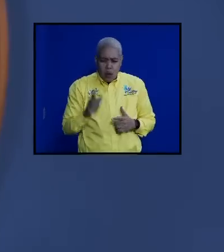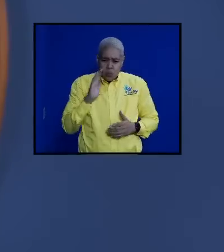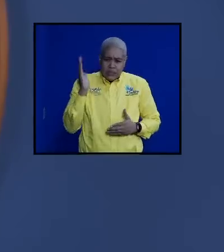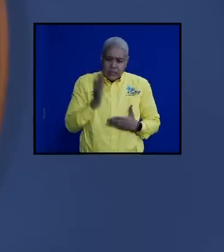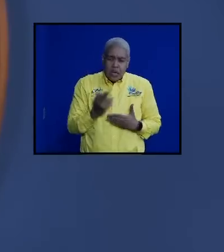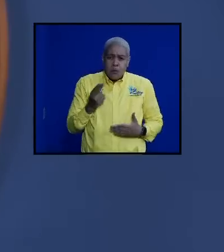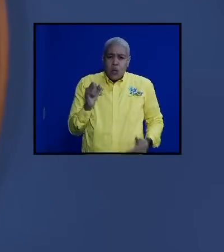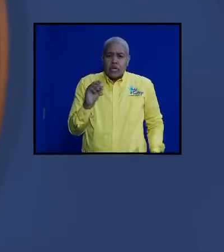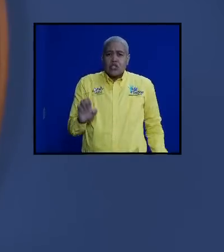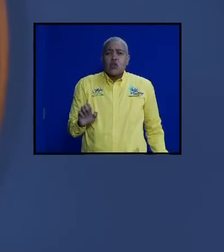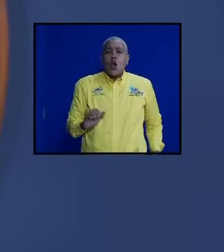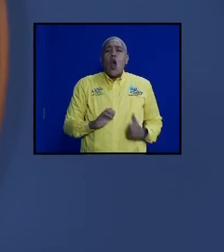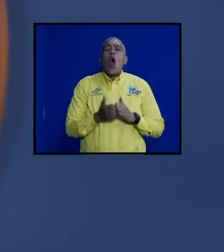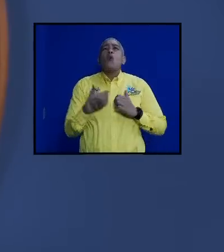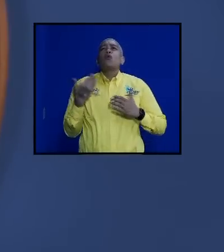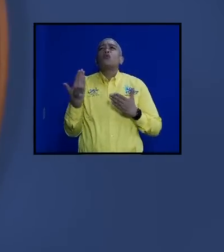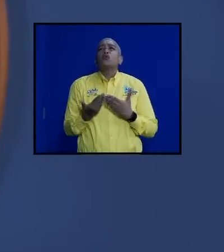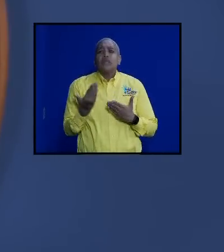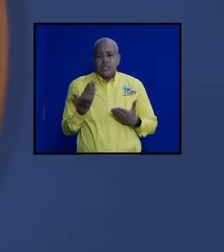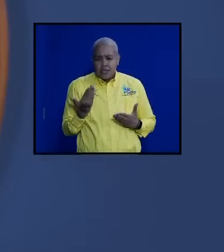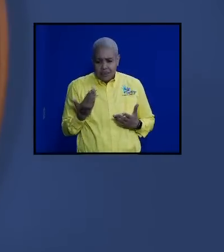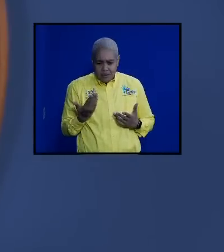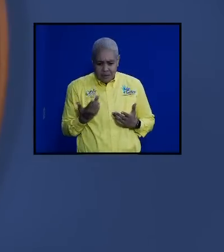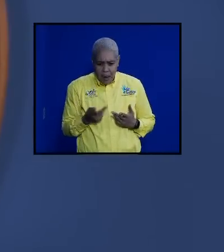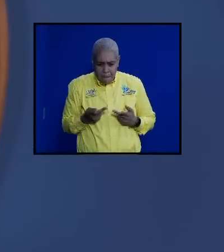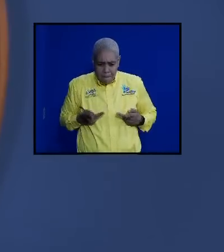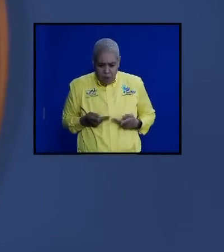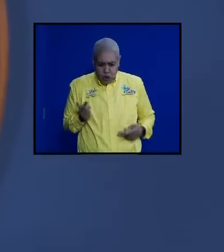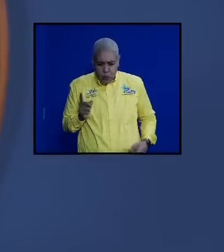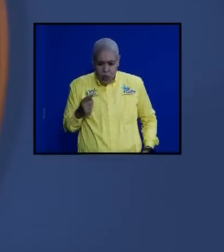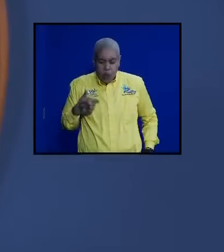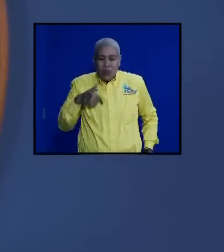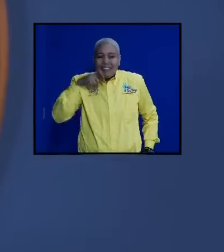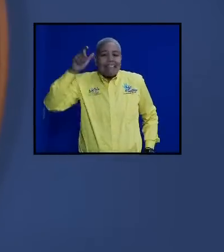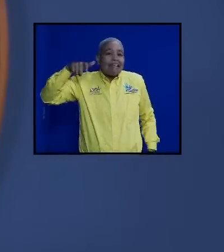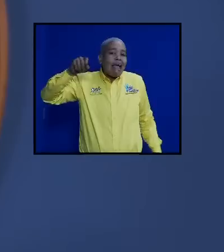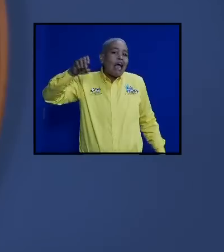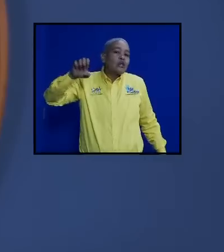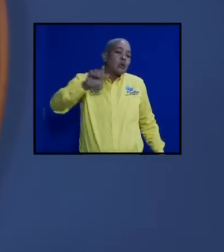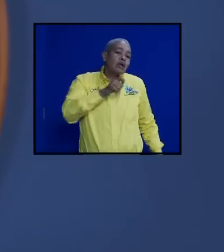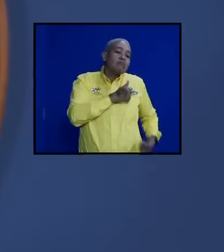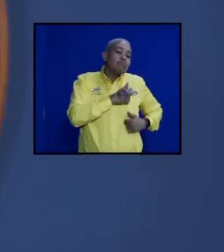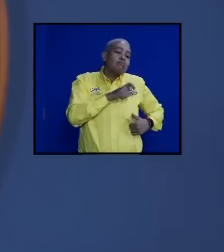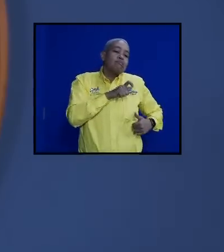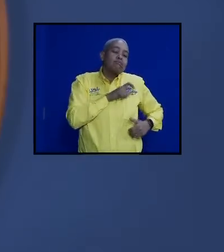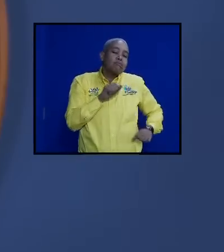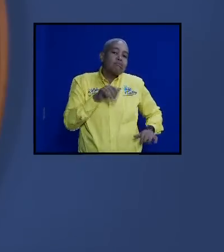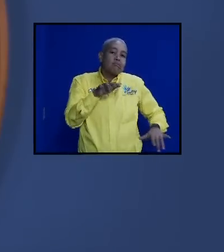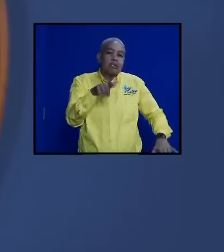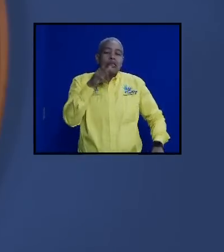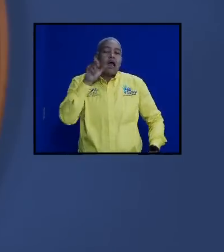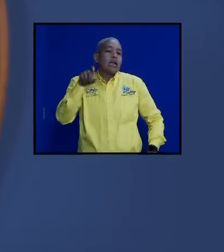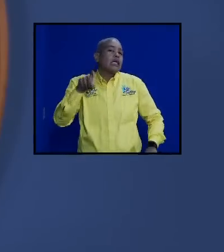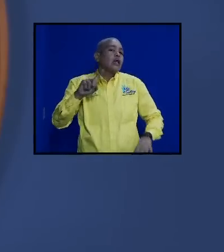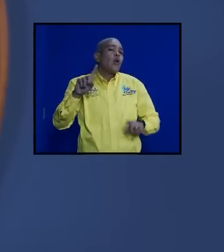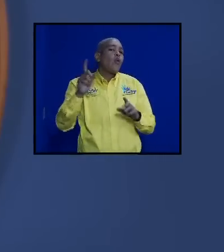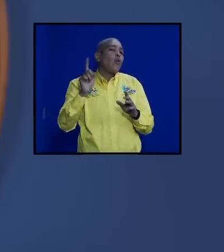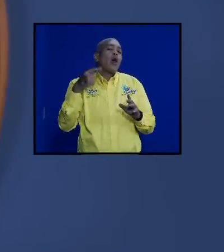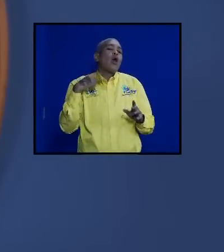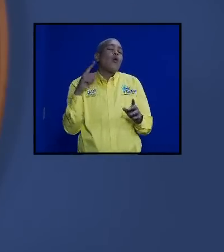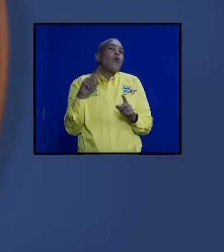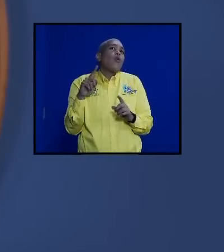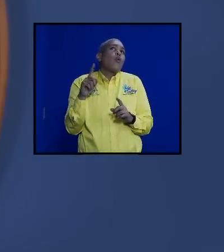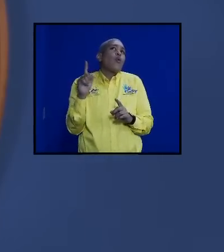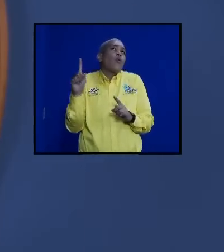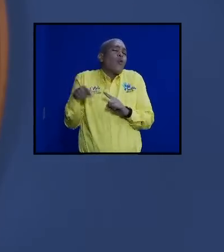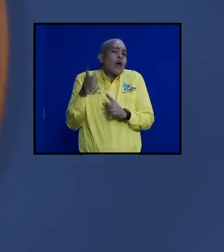How do we reach this point where we don't need to use powers over and above